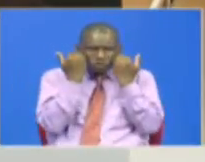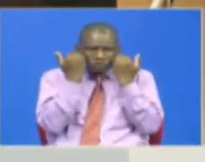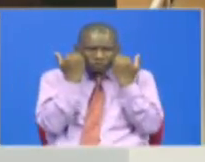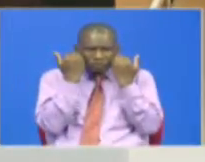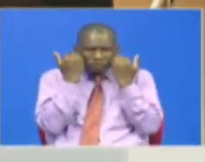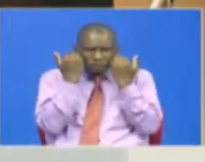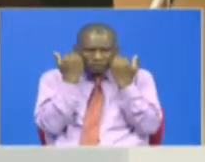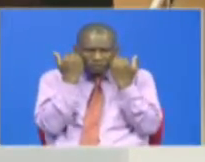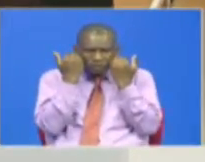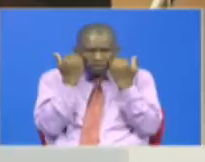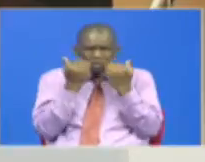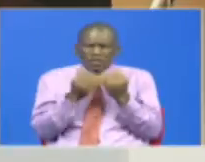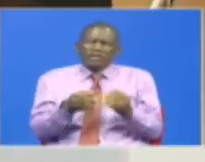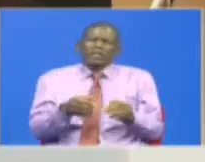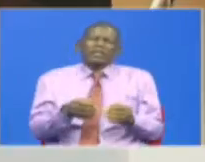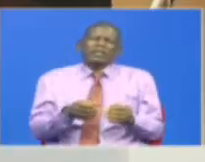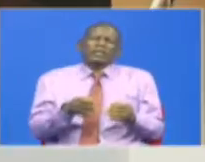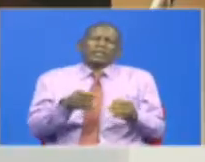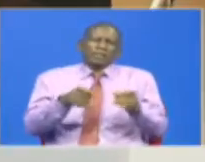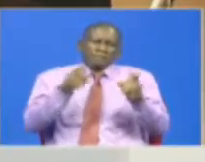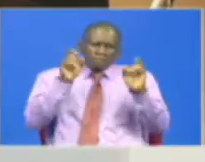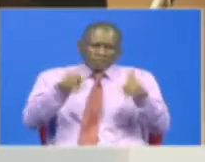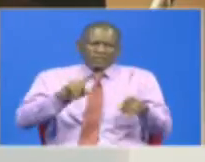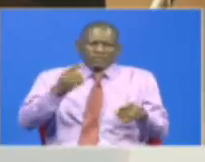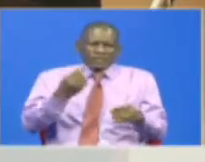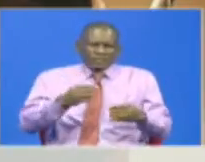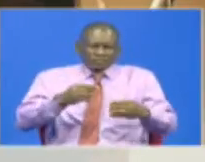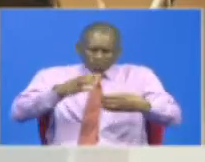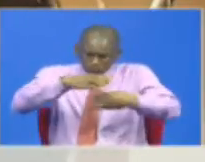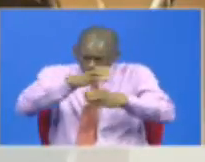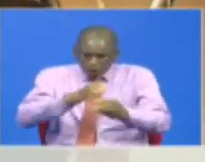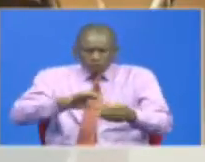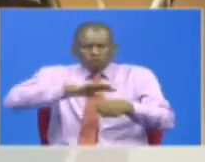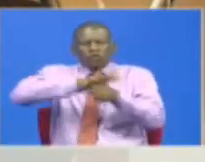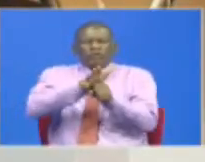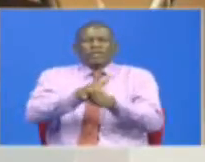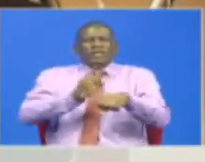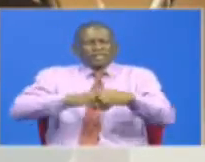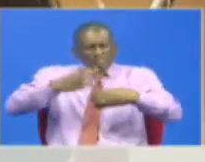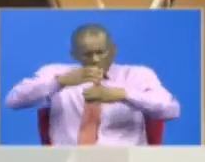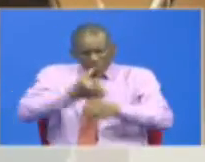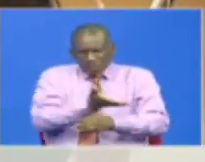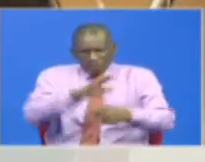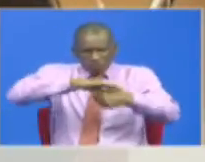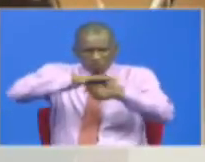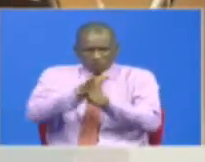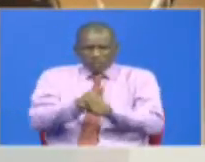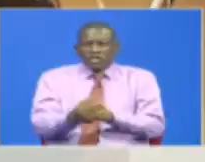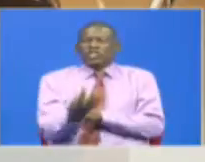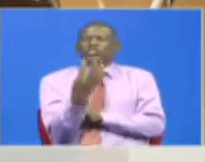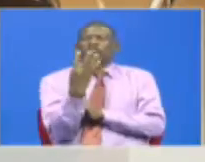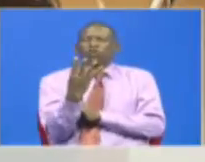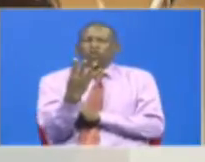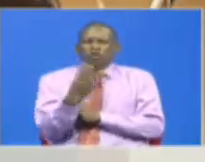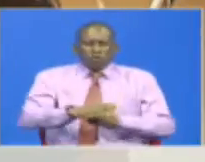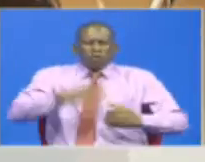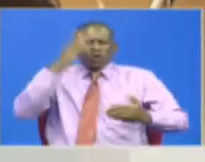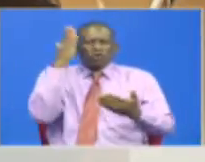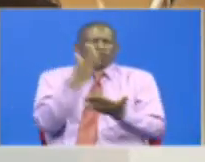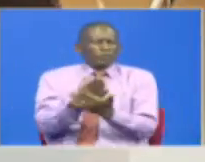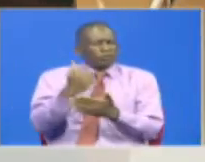it's a requirement that they go test for COVID. And when we tested them, the four of them tested positive,